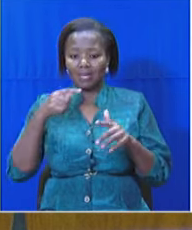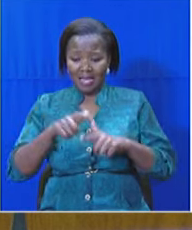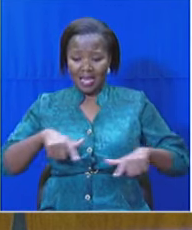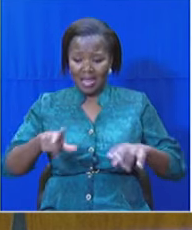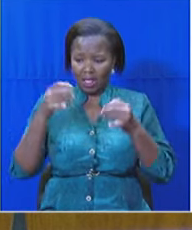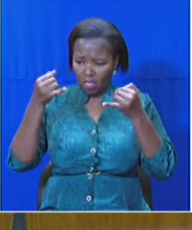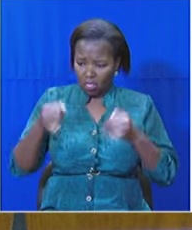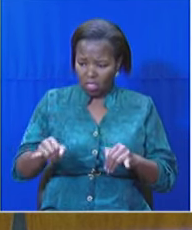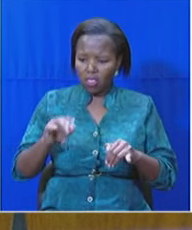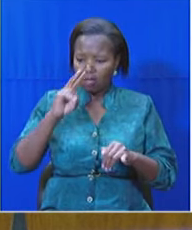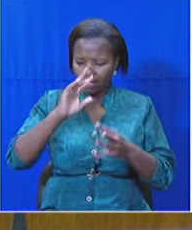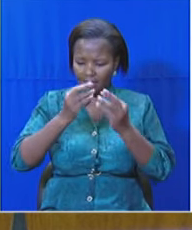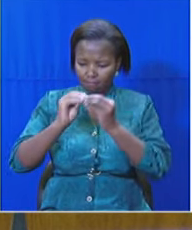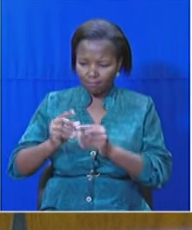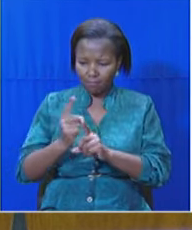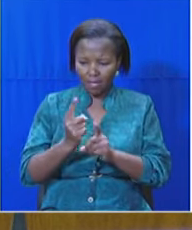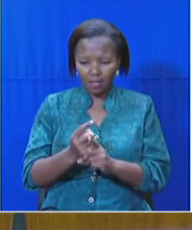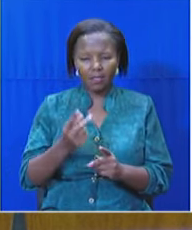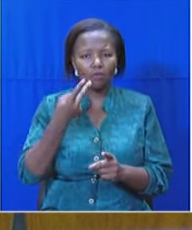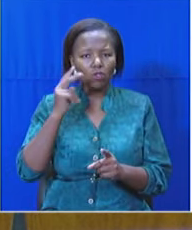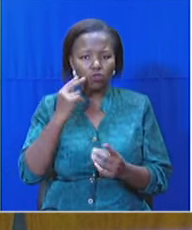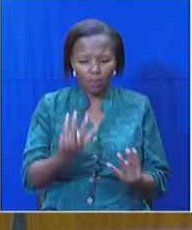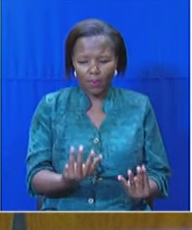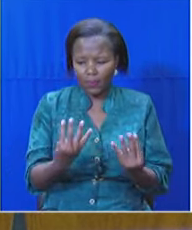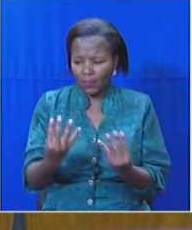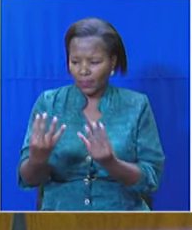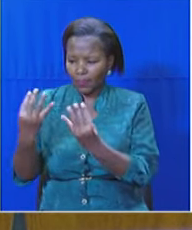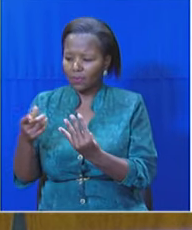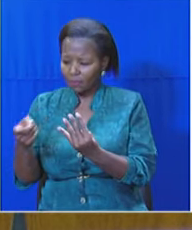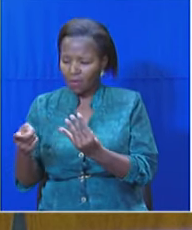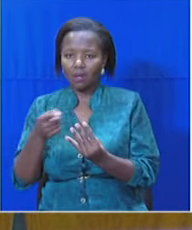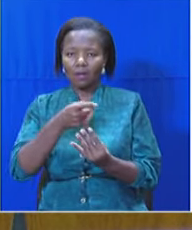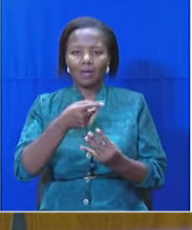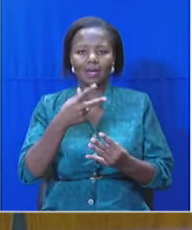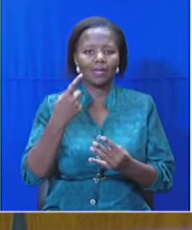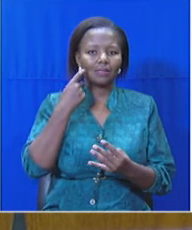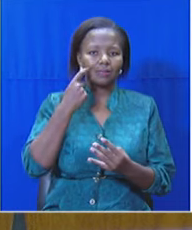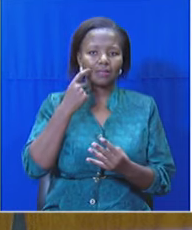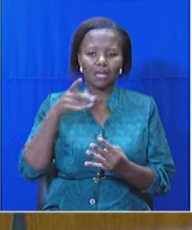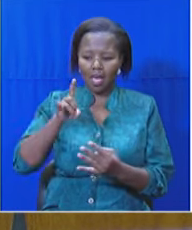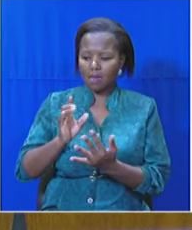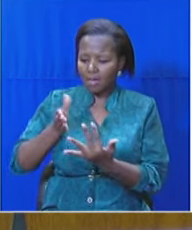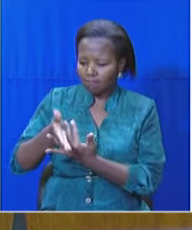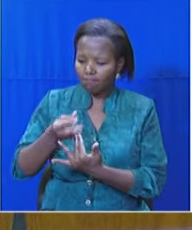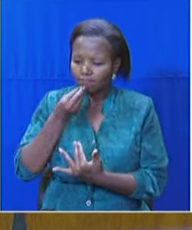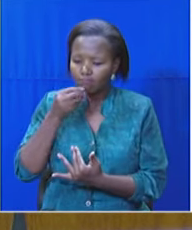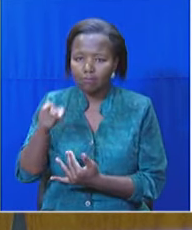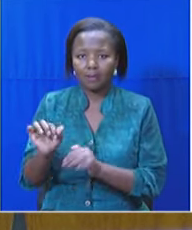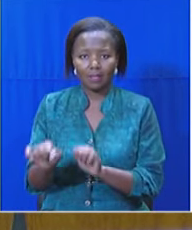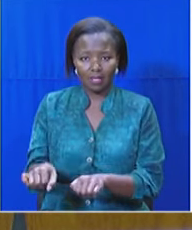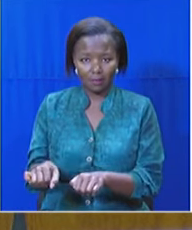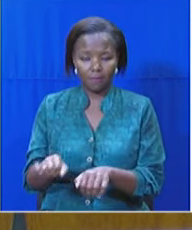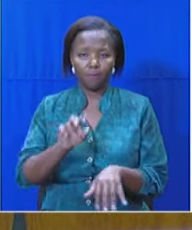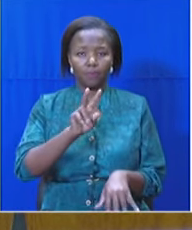production, depushing and infrastructure to support the livestock industry. 223 million will be invested